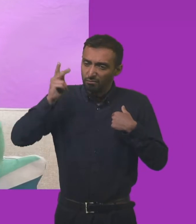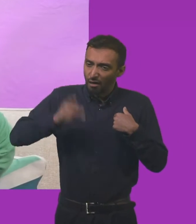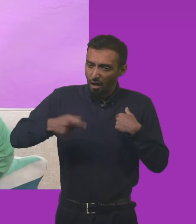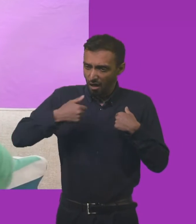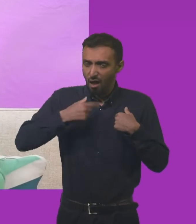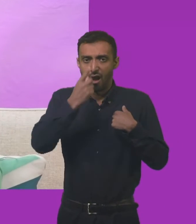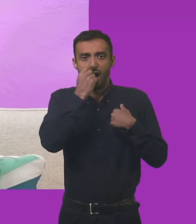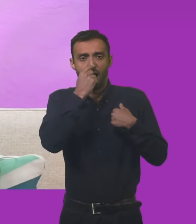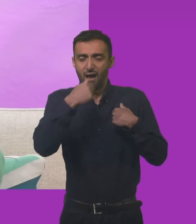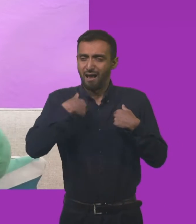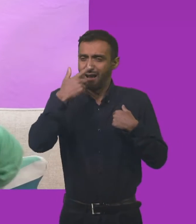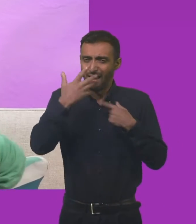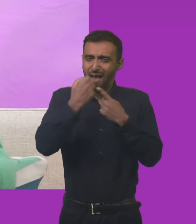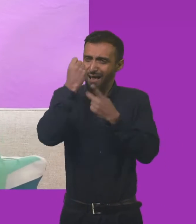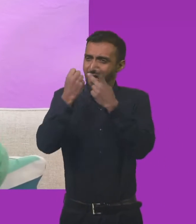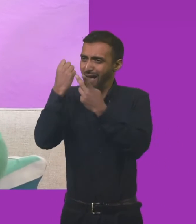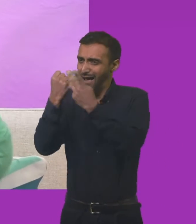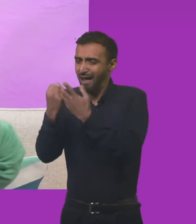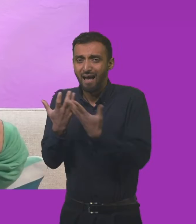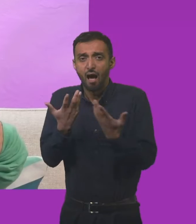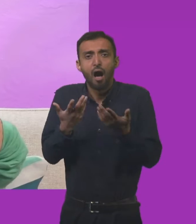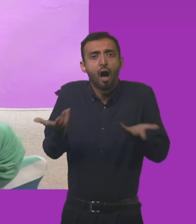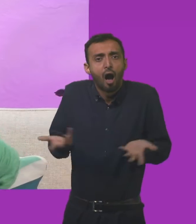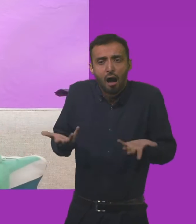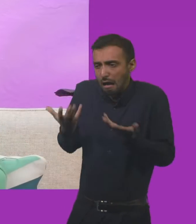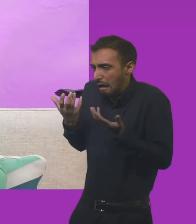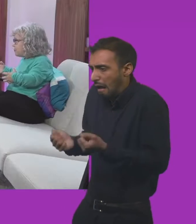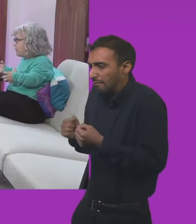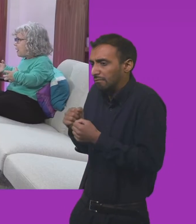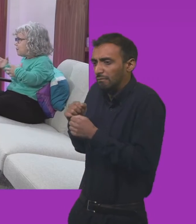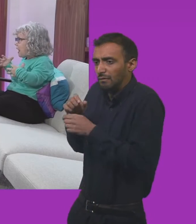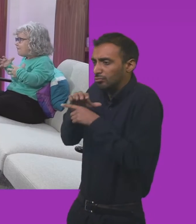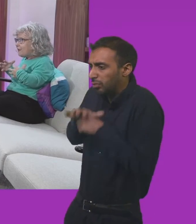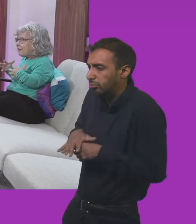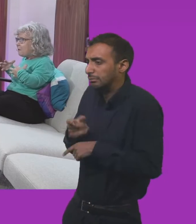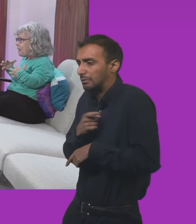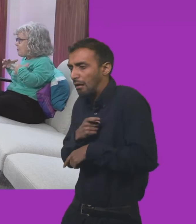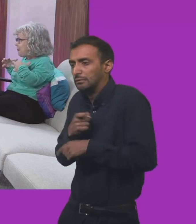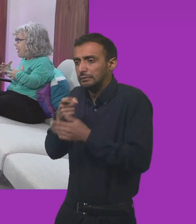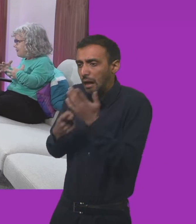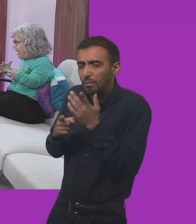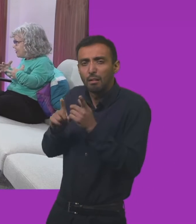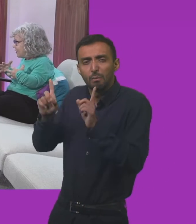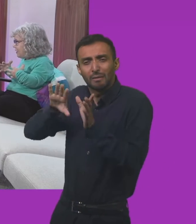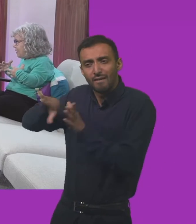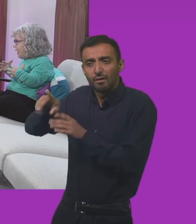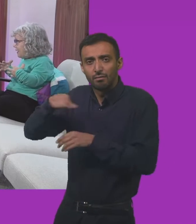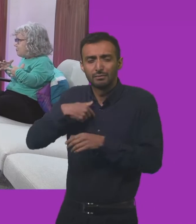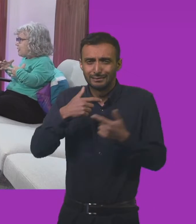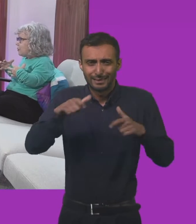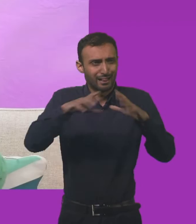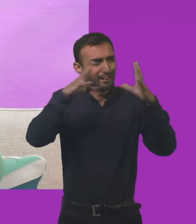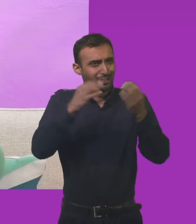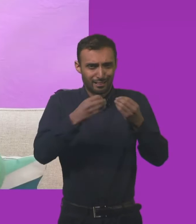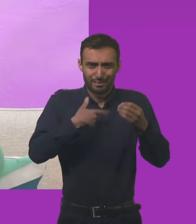things despite having anxiety, despite having depression, or being disabled or whatever. But I feel like I'm getting backlash. And I'm